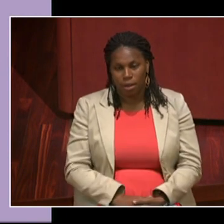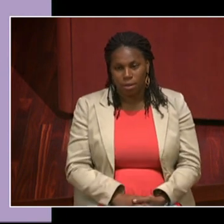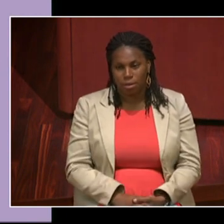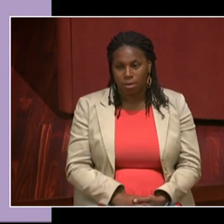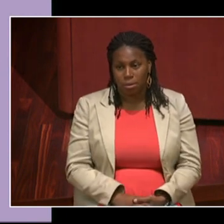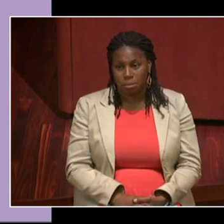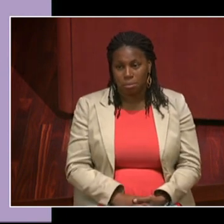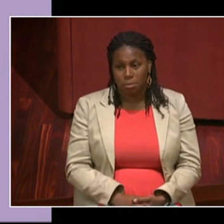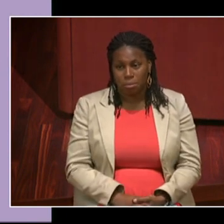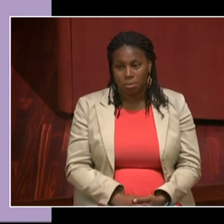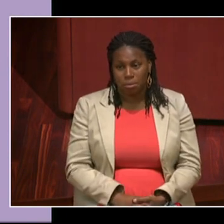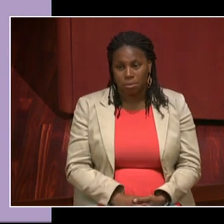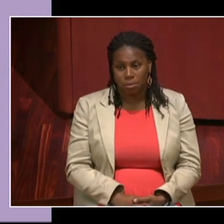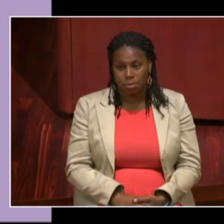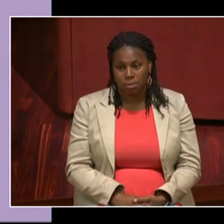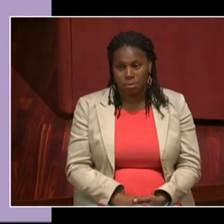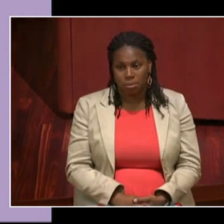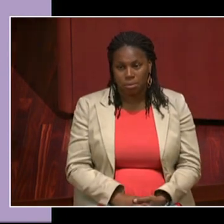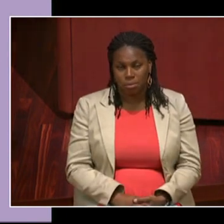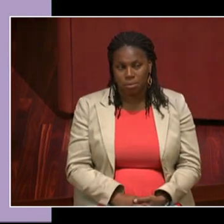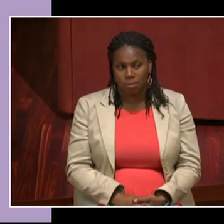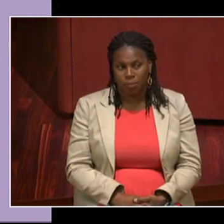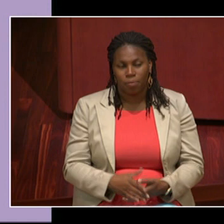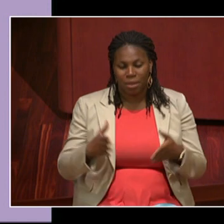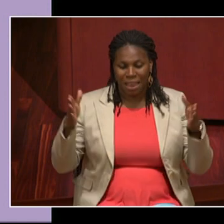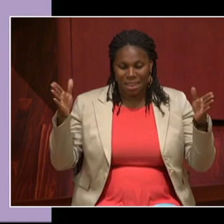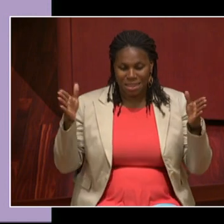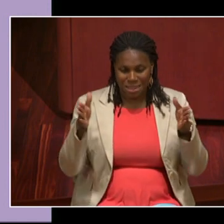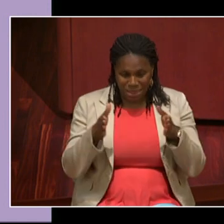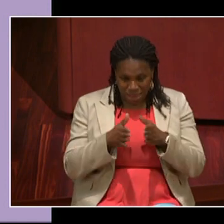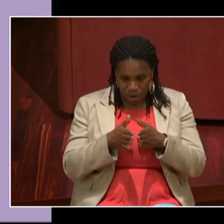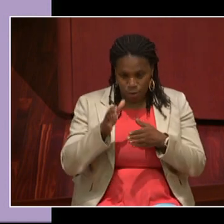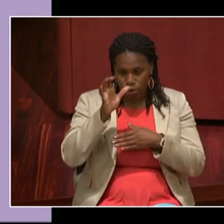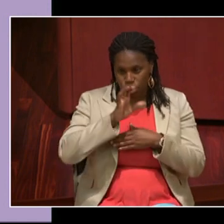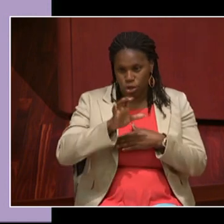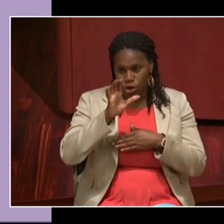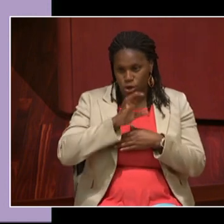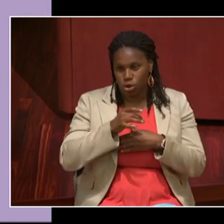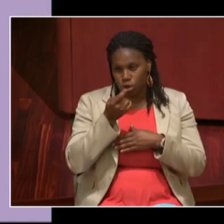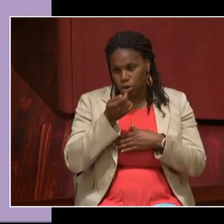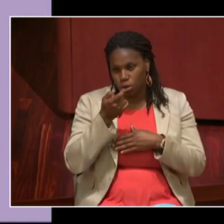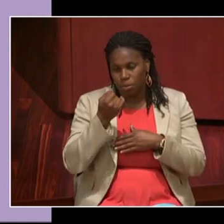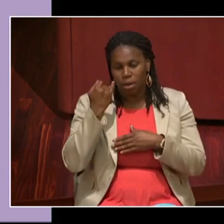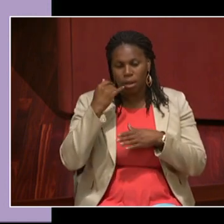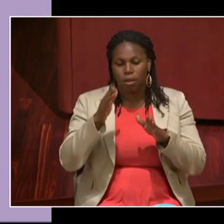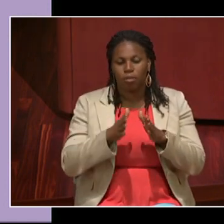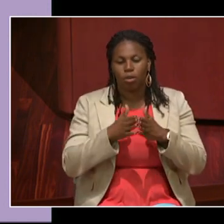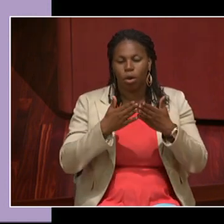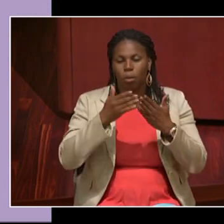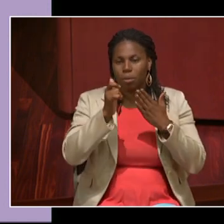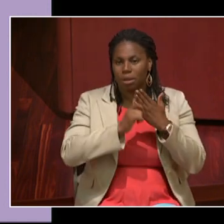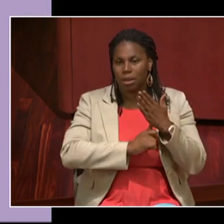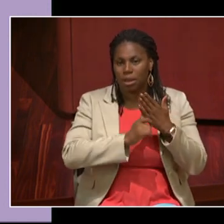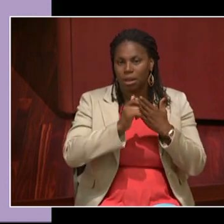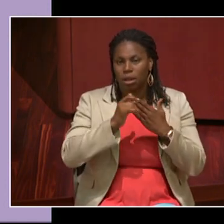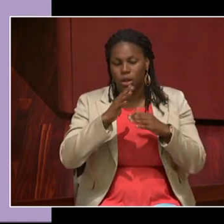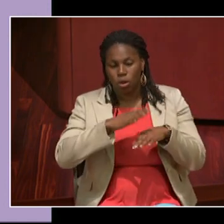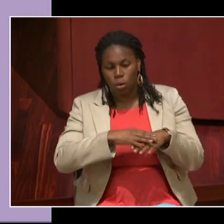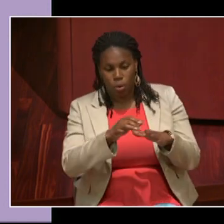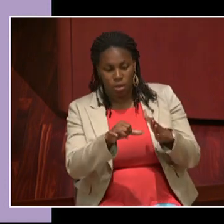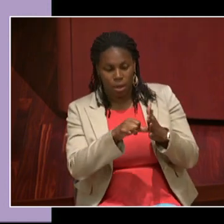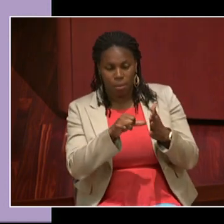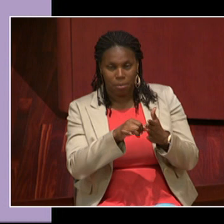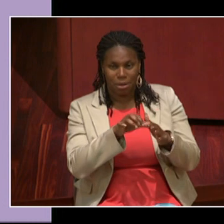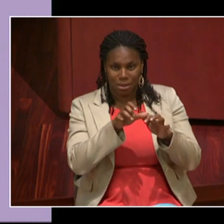So what I suggest is actually that you narrow your search a little bit. If you open up the online catalog and you're on that main page, you can type